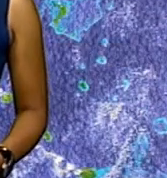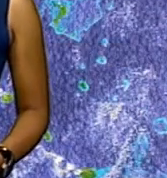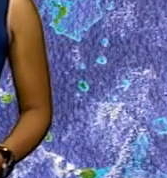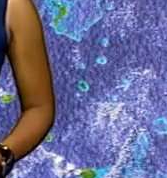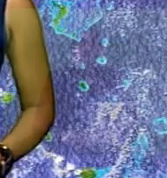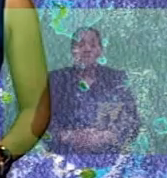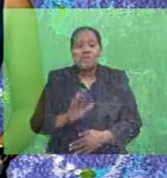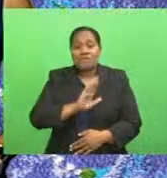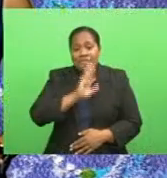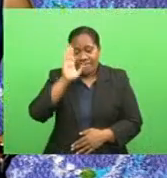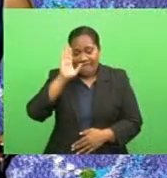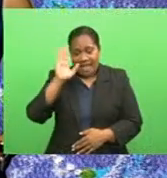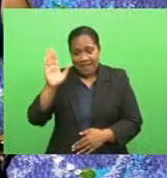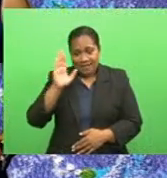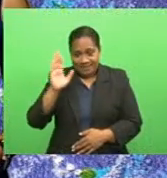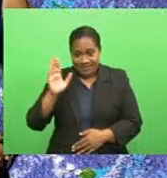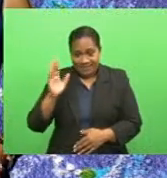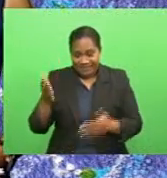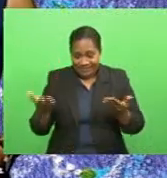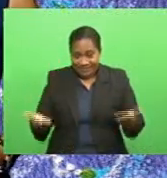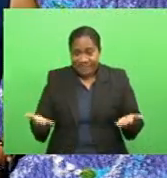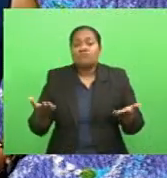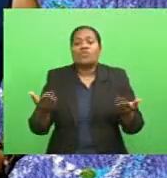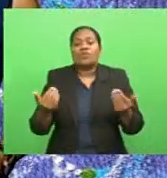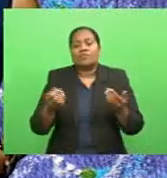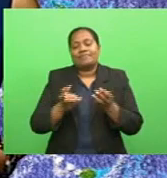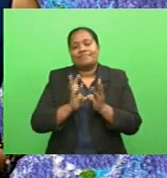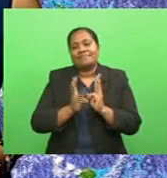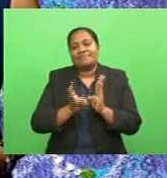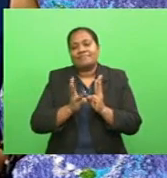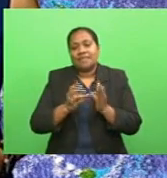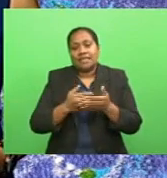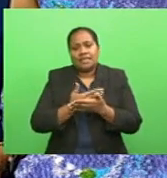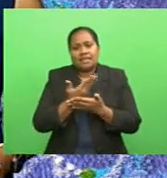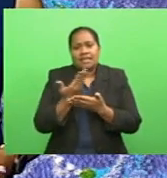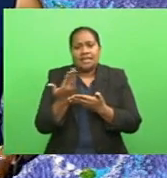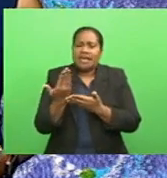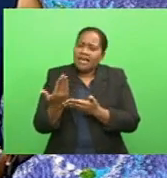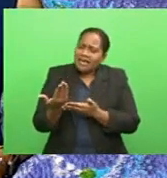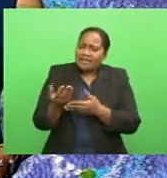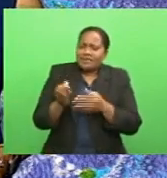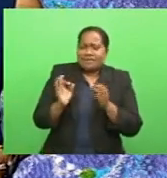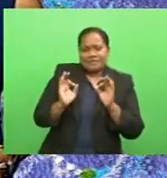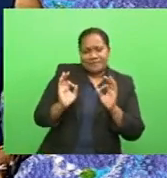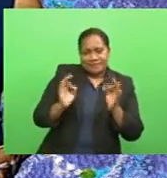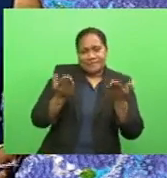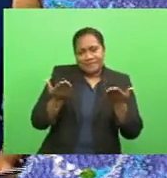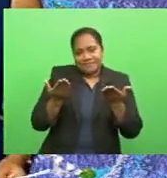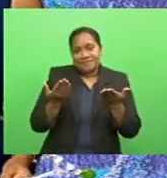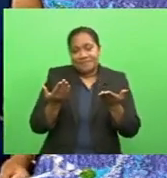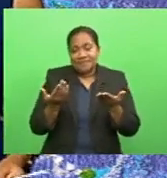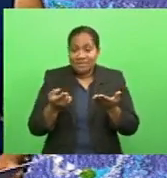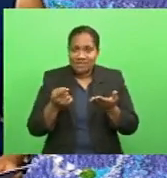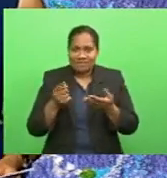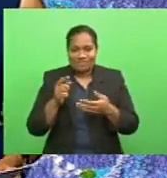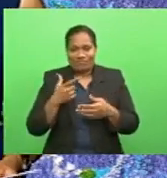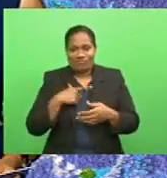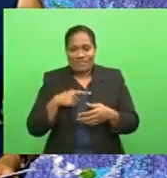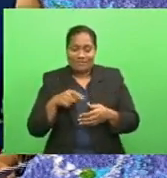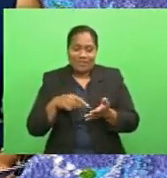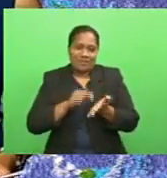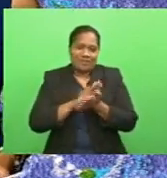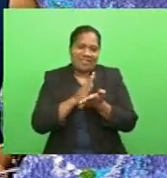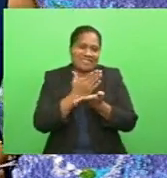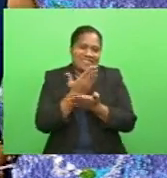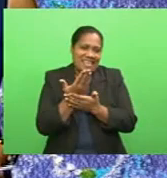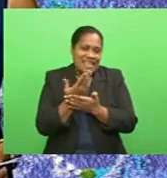Hello there and welcome to the Weather World. The day has been fascinating, especially since it's a Thursday, plus the